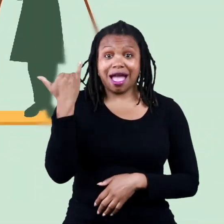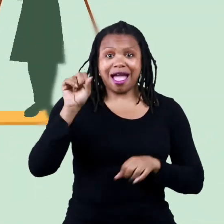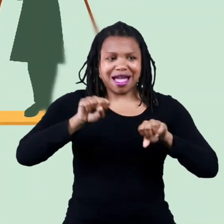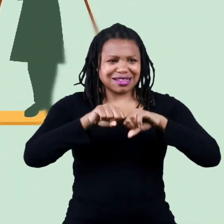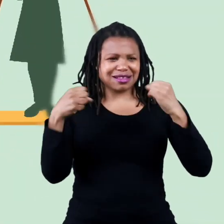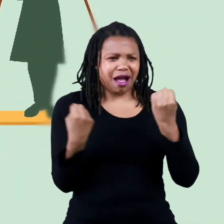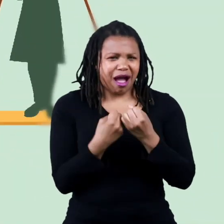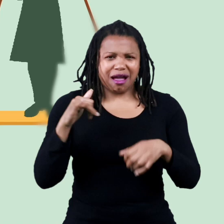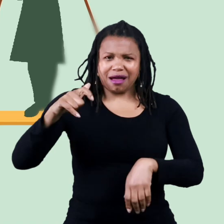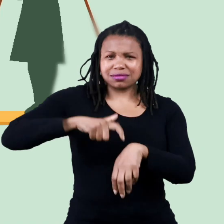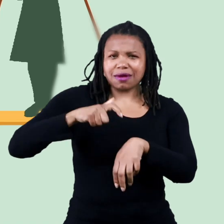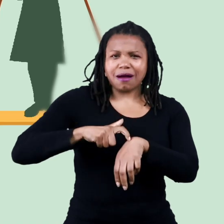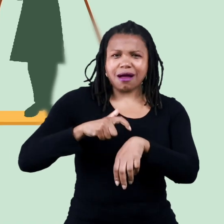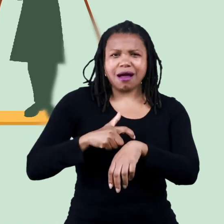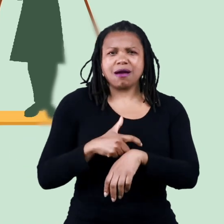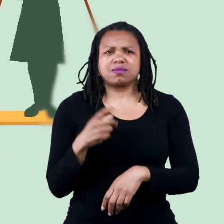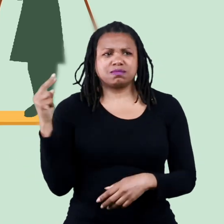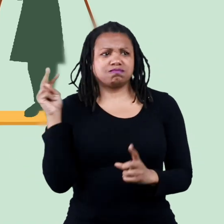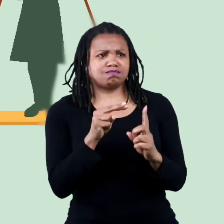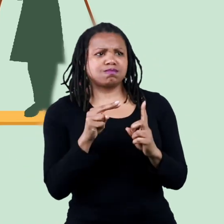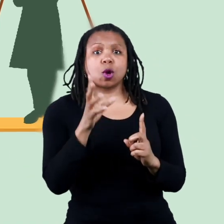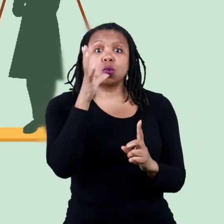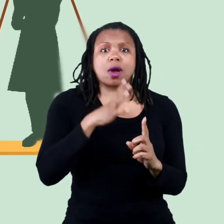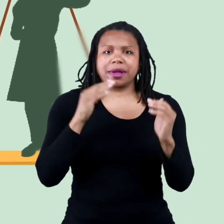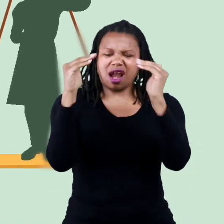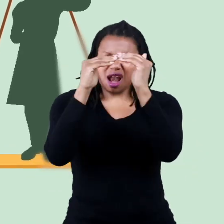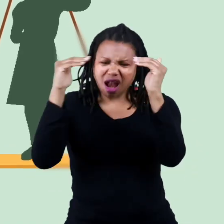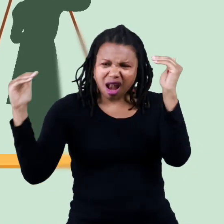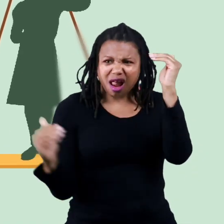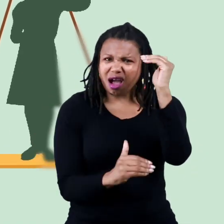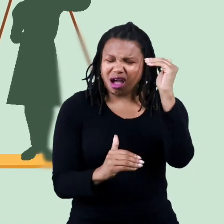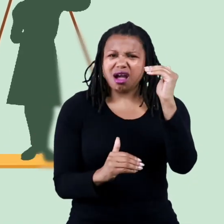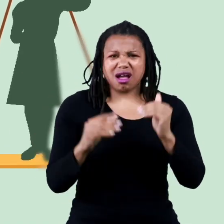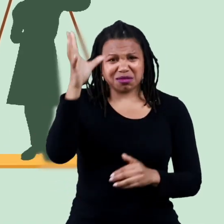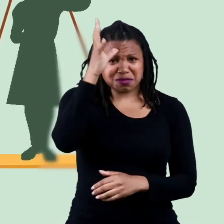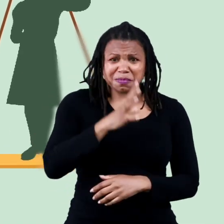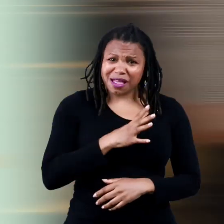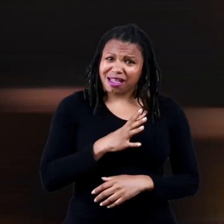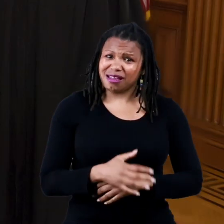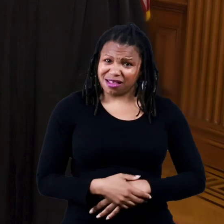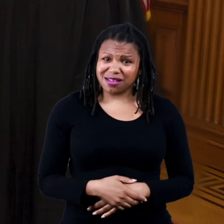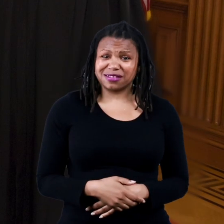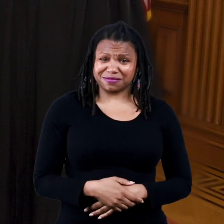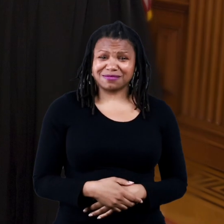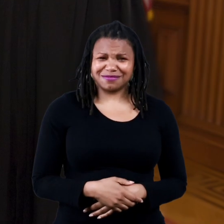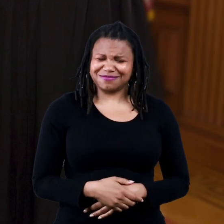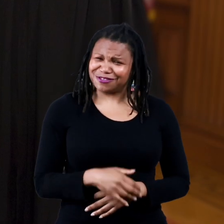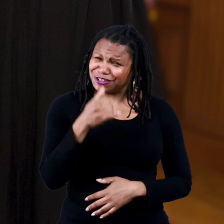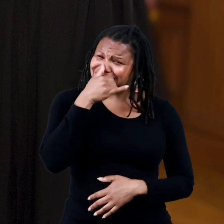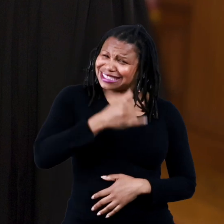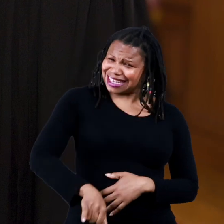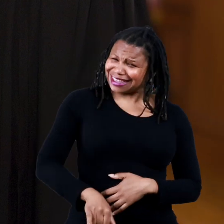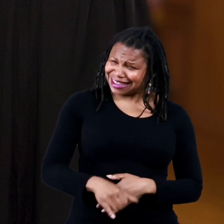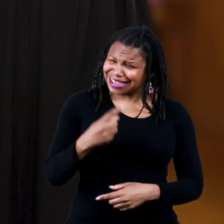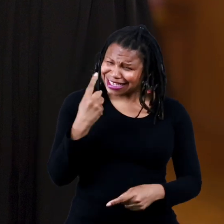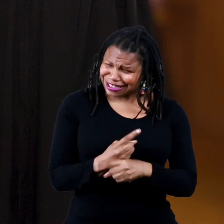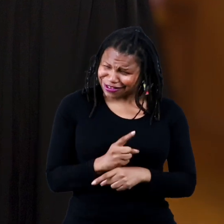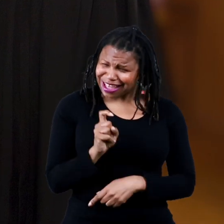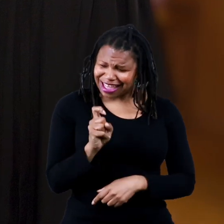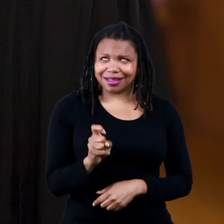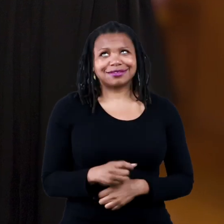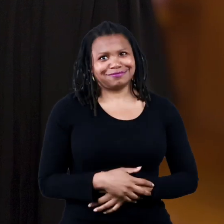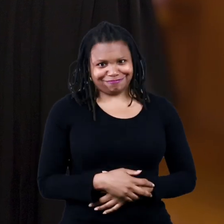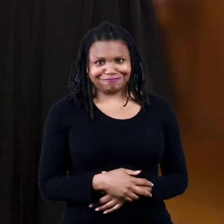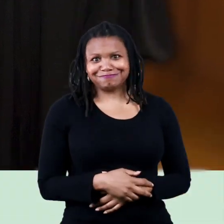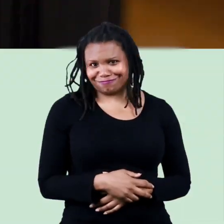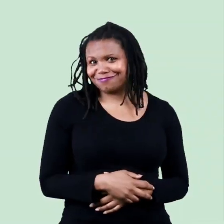is because society at the time believed that women were fundamentally unequal to men, which seems kind of ridiculous